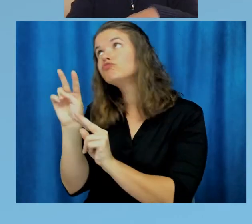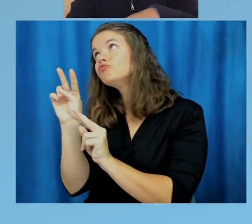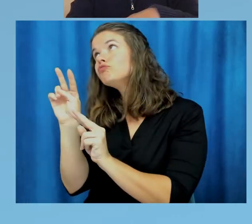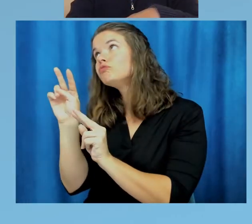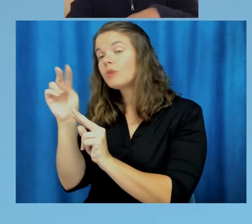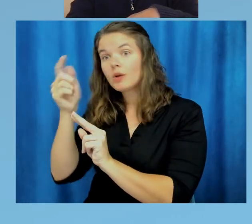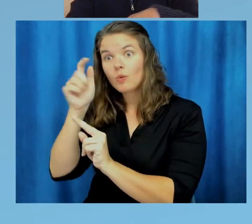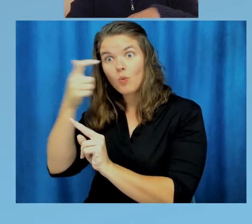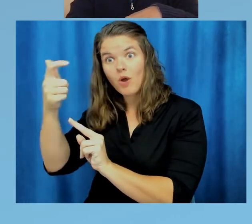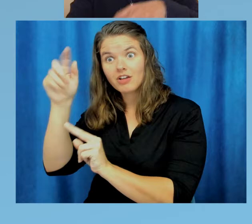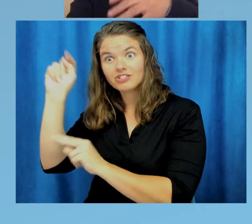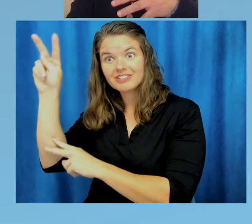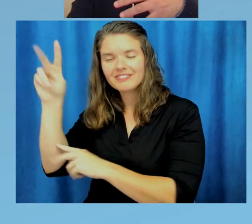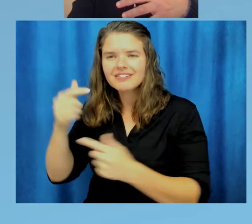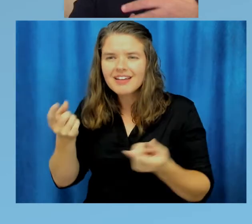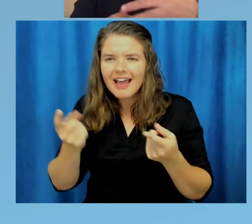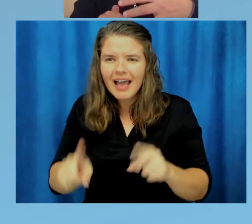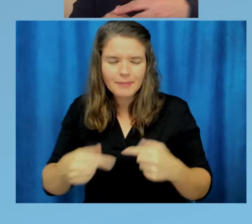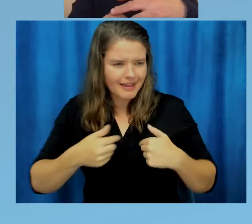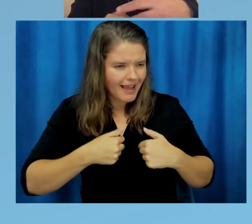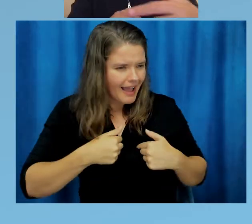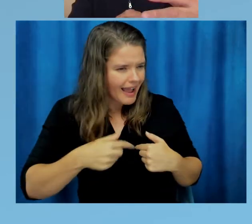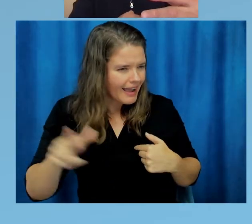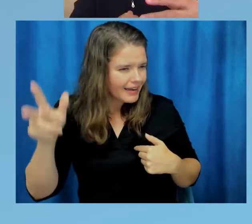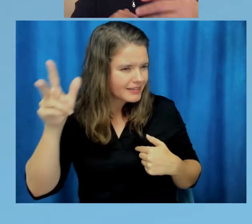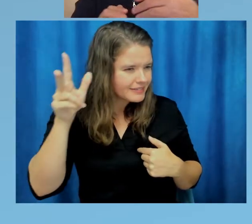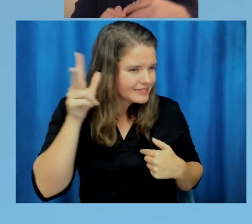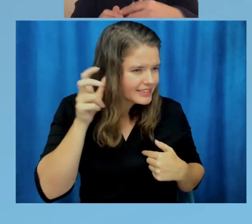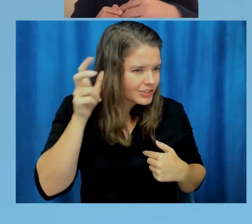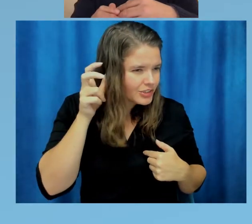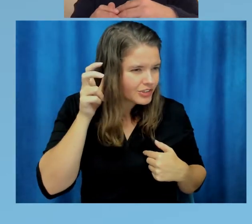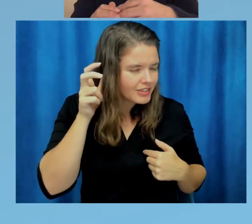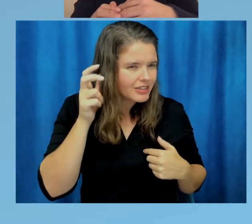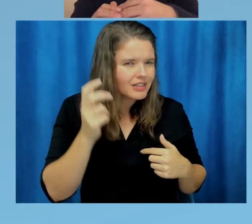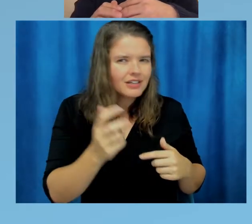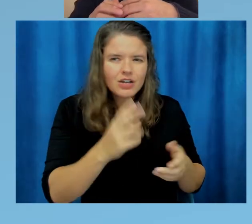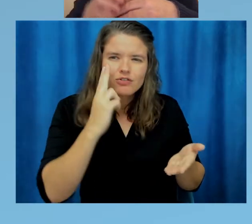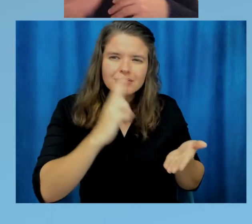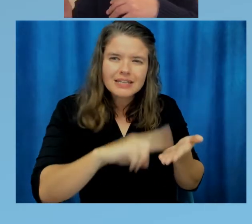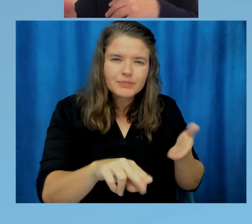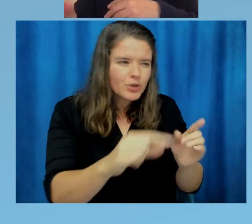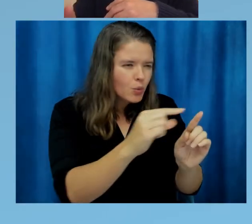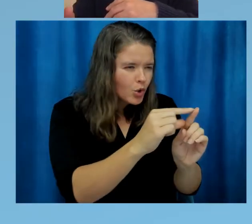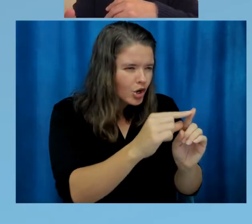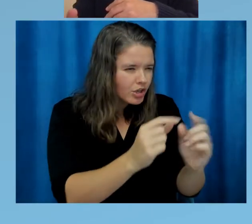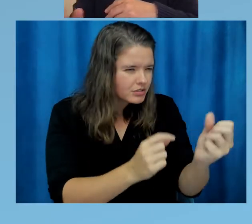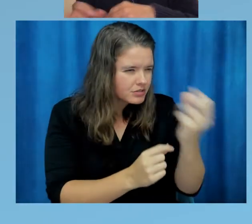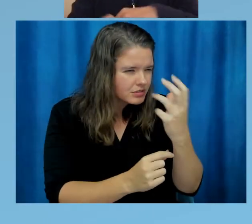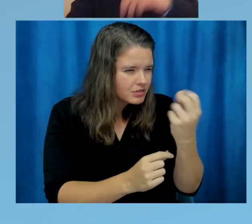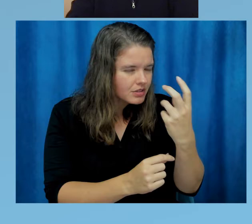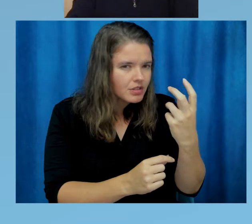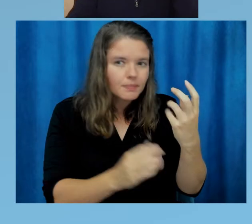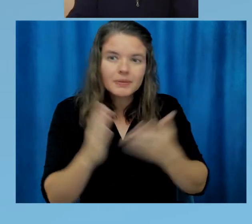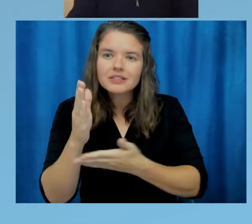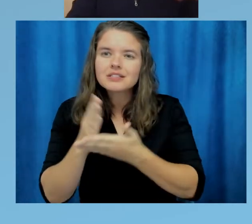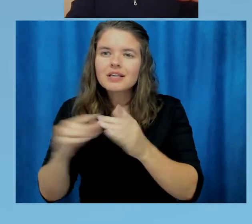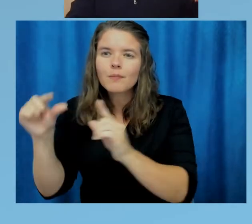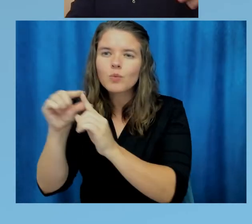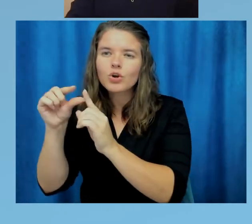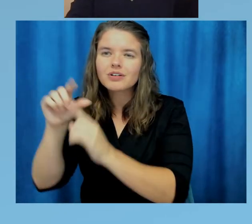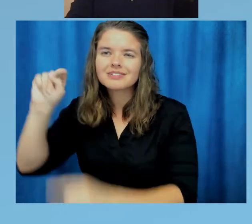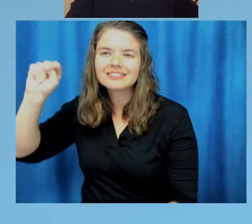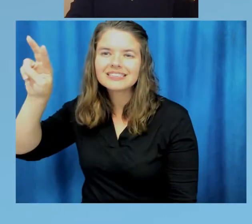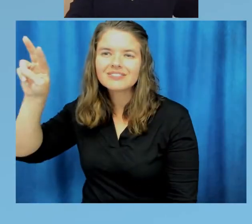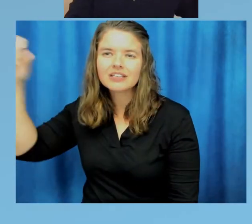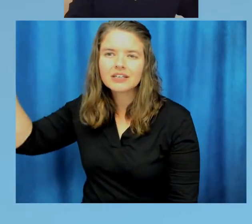the waiting area. And what was happening is I'm hearing some words from the receptionist, but I'm also